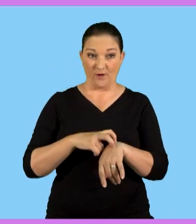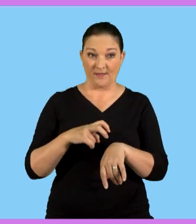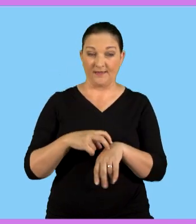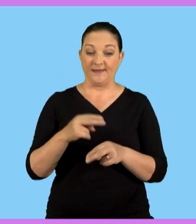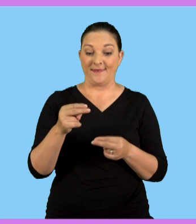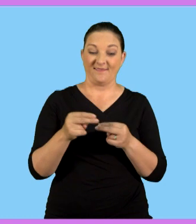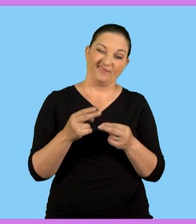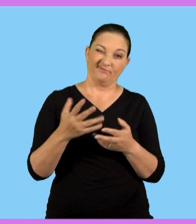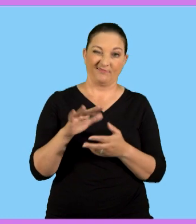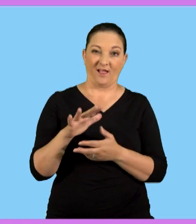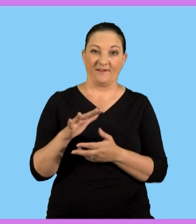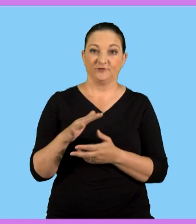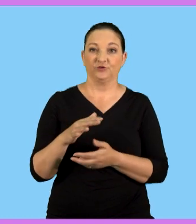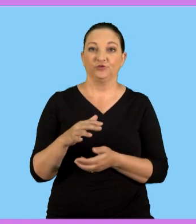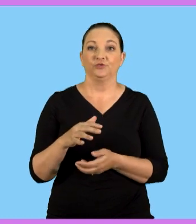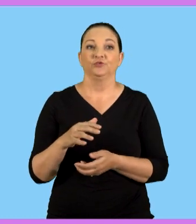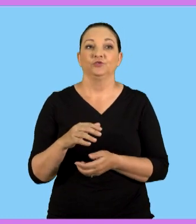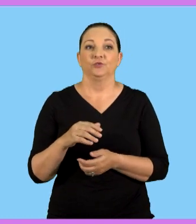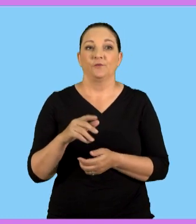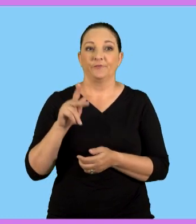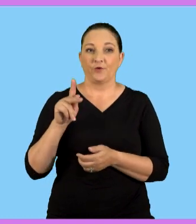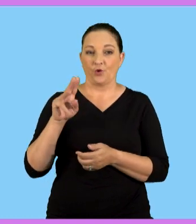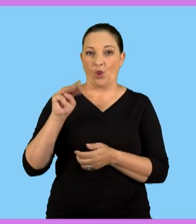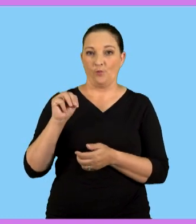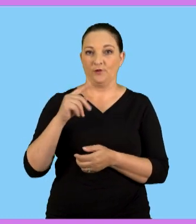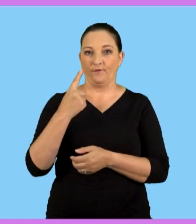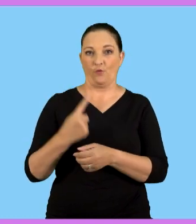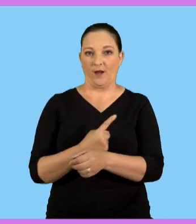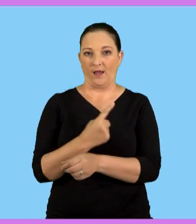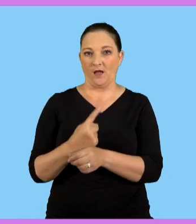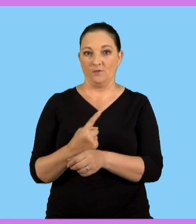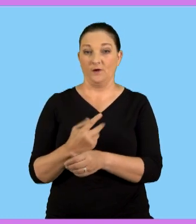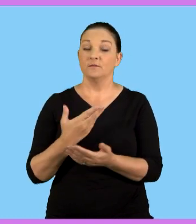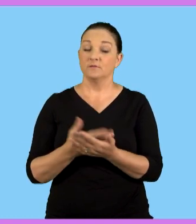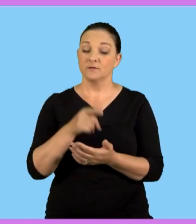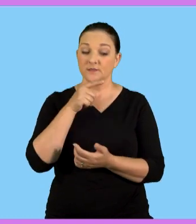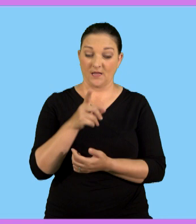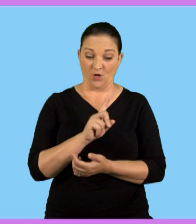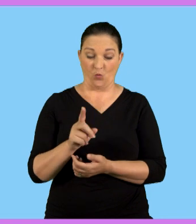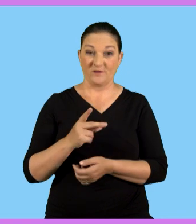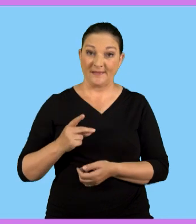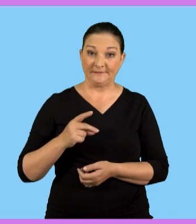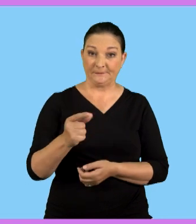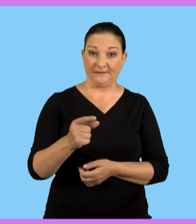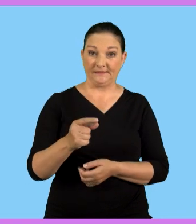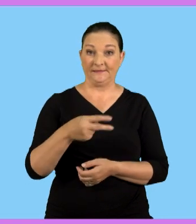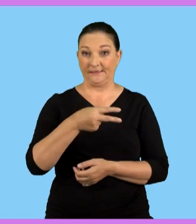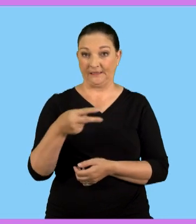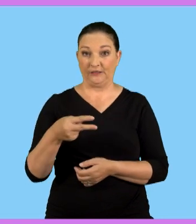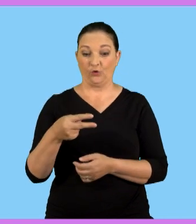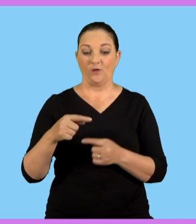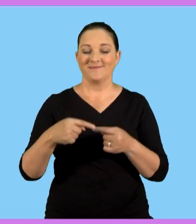All right? So it further on says you may use the following formula. Speed equals distance divided by